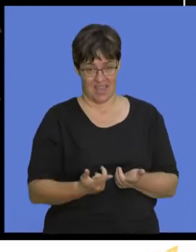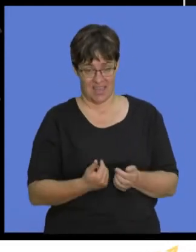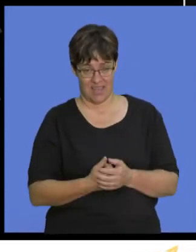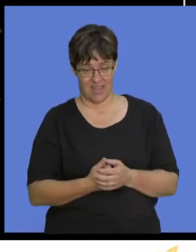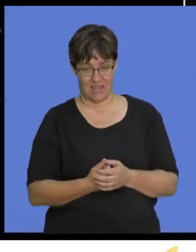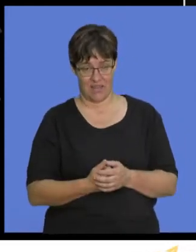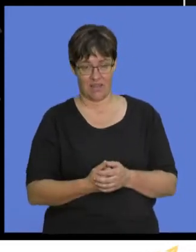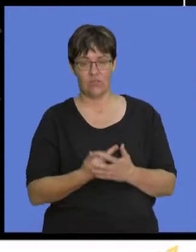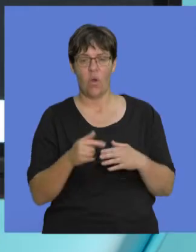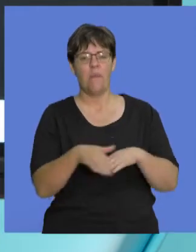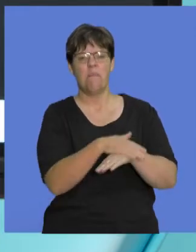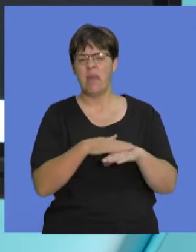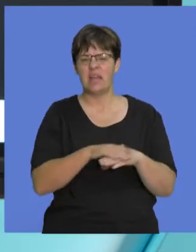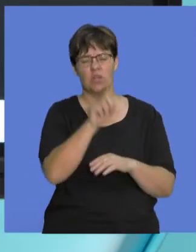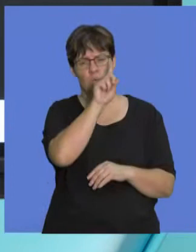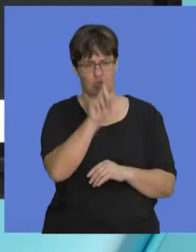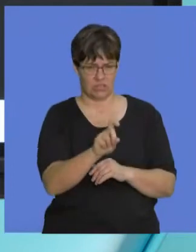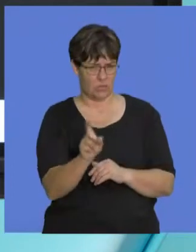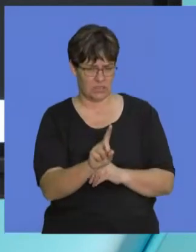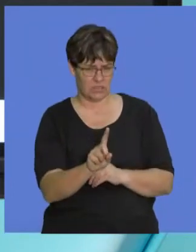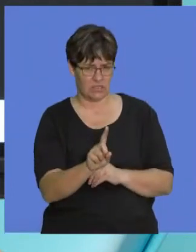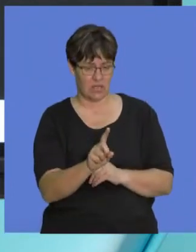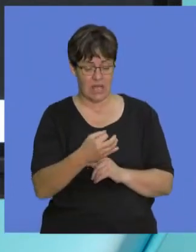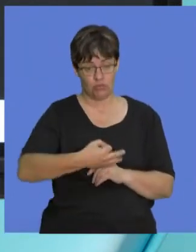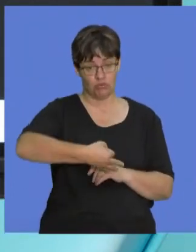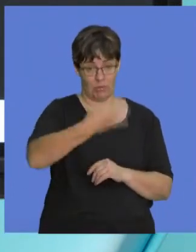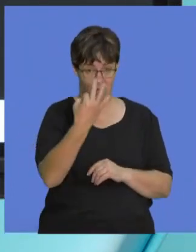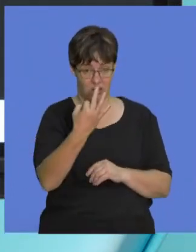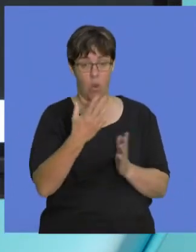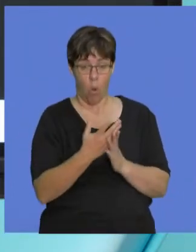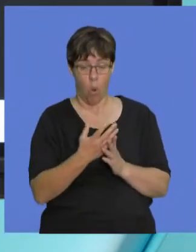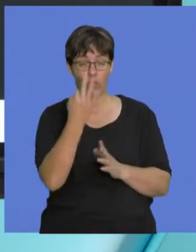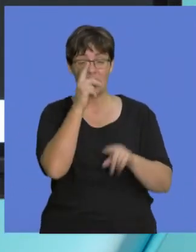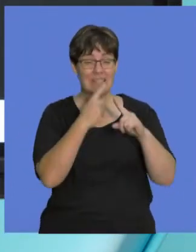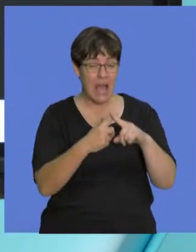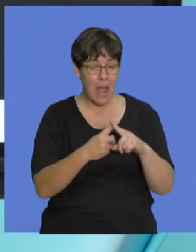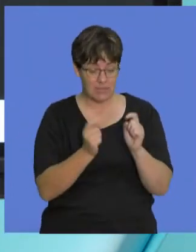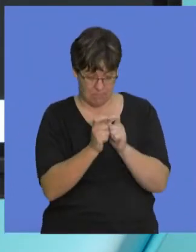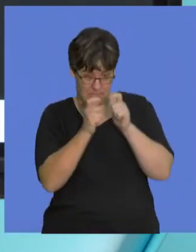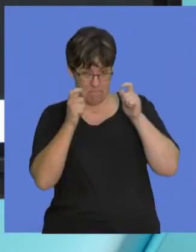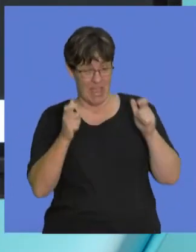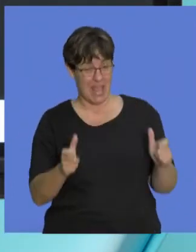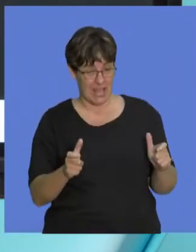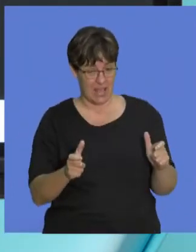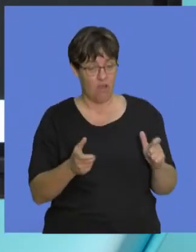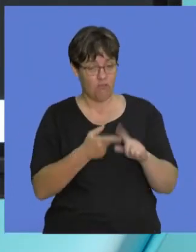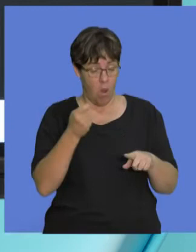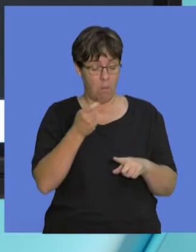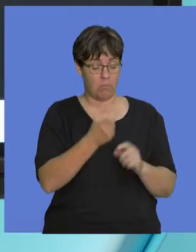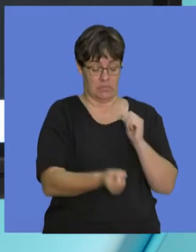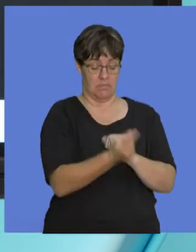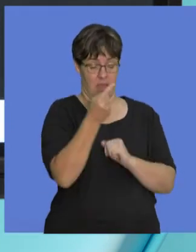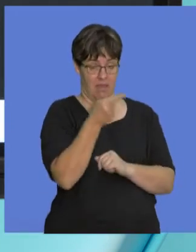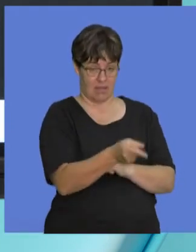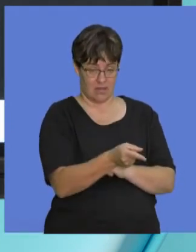our, basic question, if we treble the distance, make the distance 3 times as bigger, the original distance, does